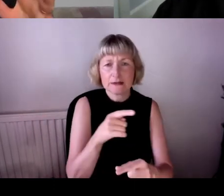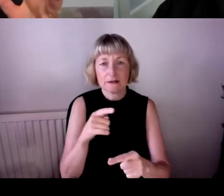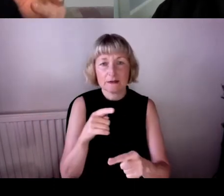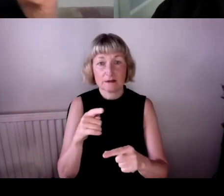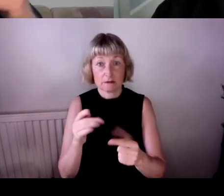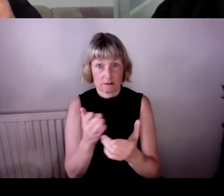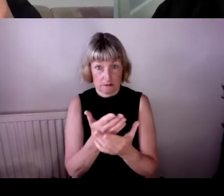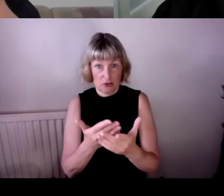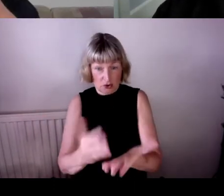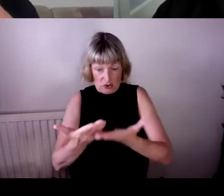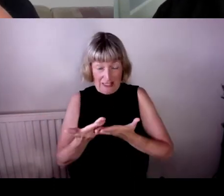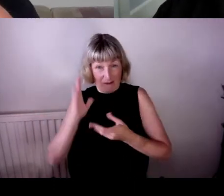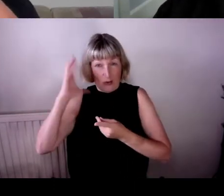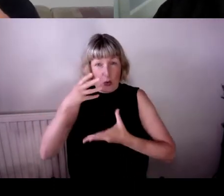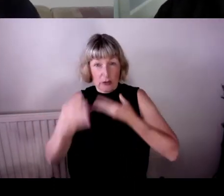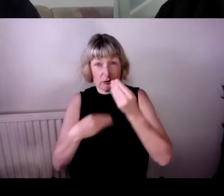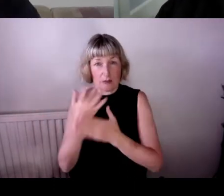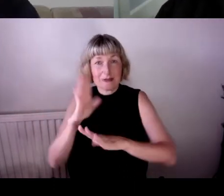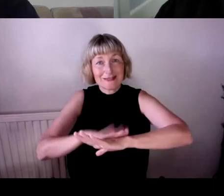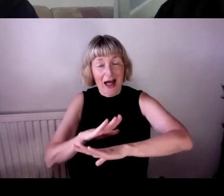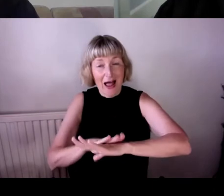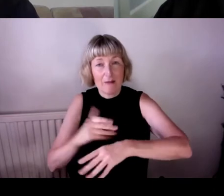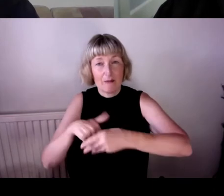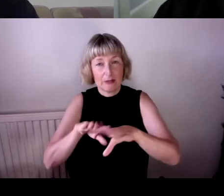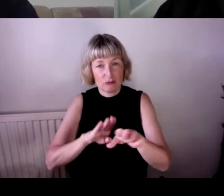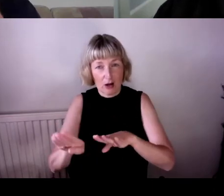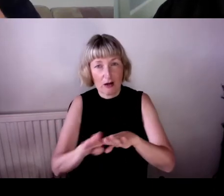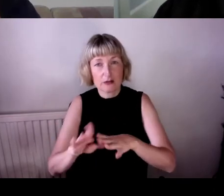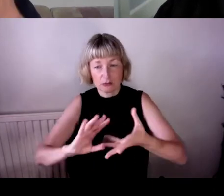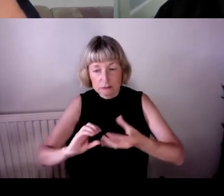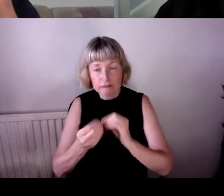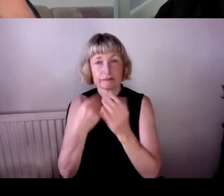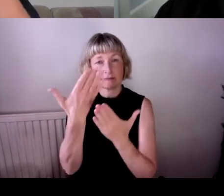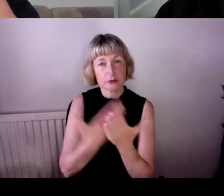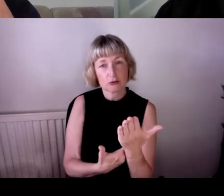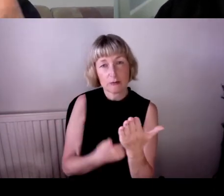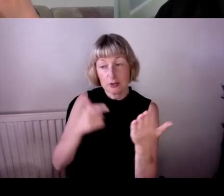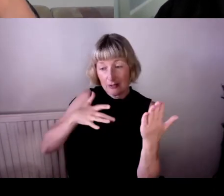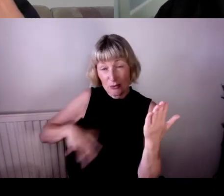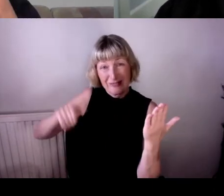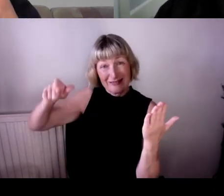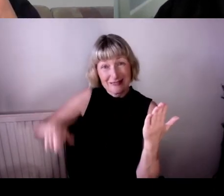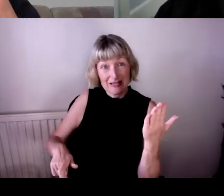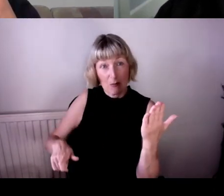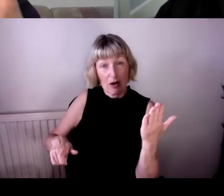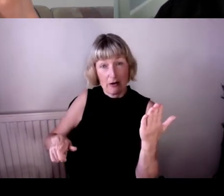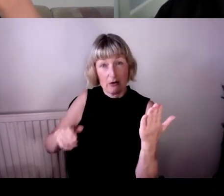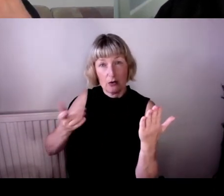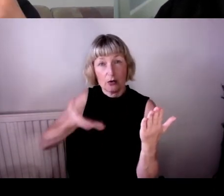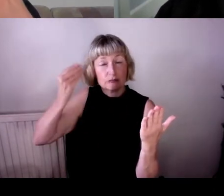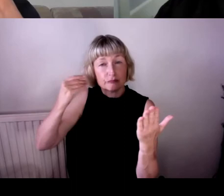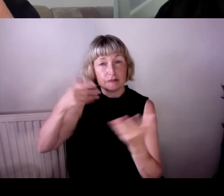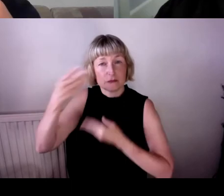just, find out. But you have to have somebody in who listens to description regularly